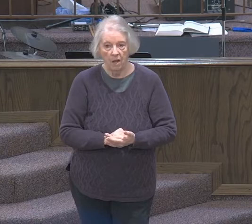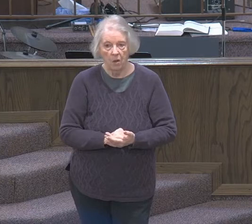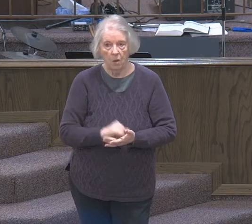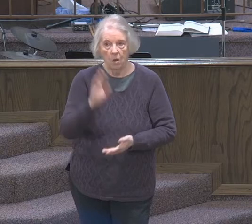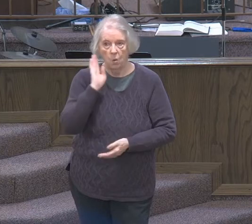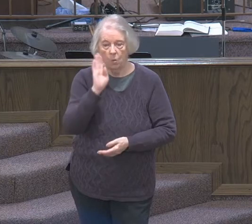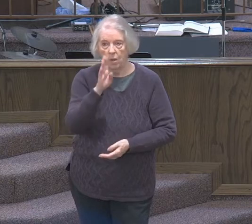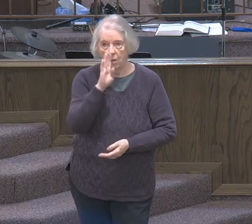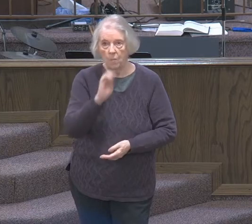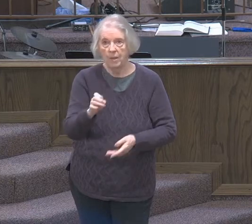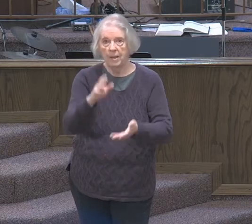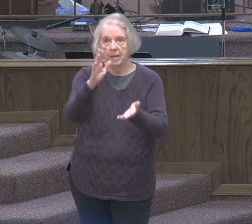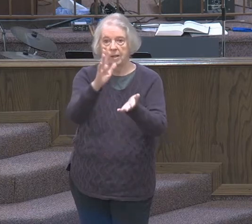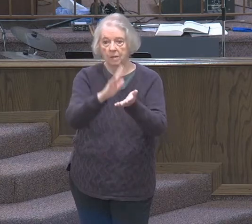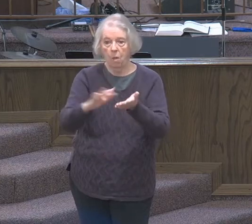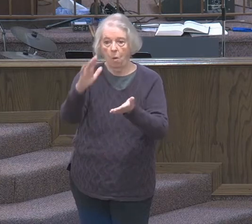glorious.